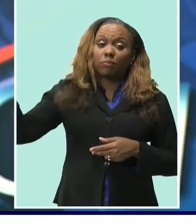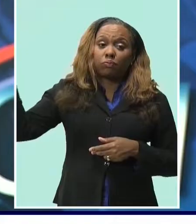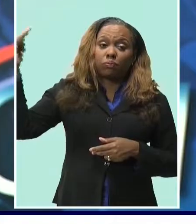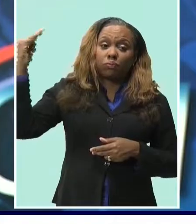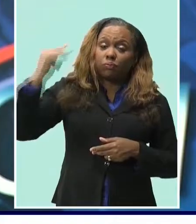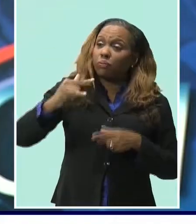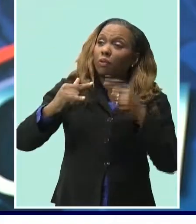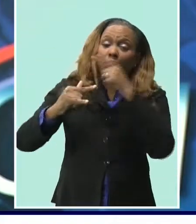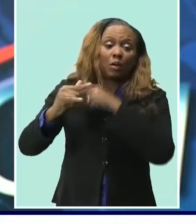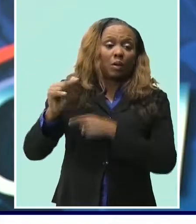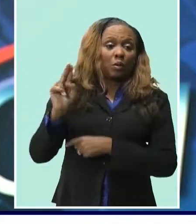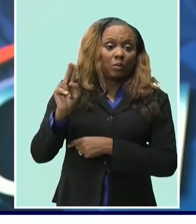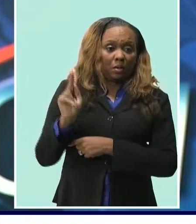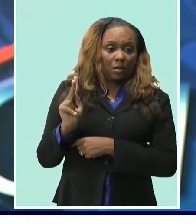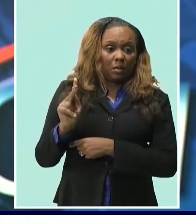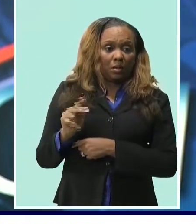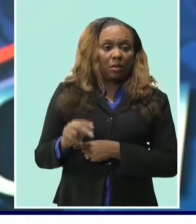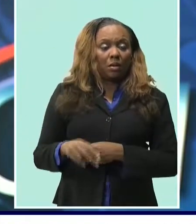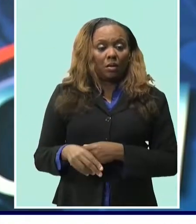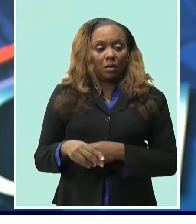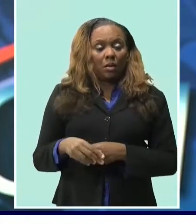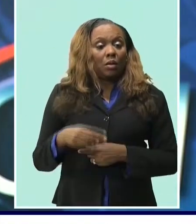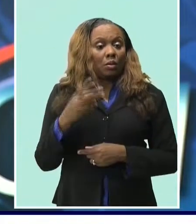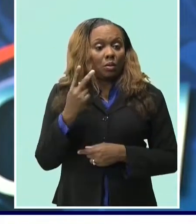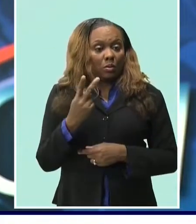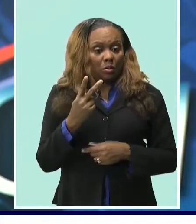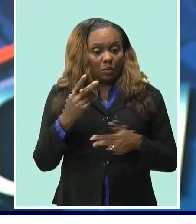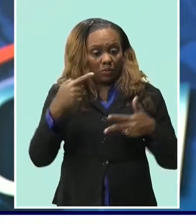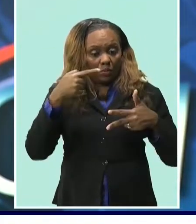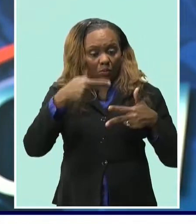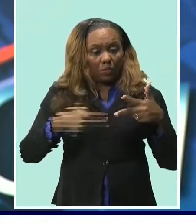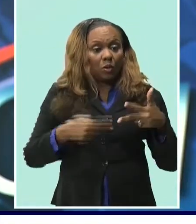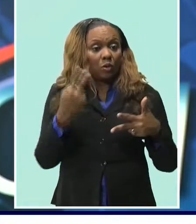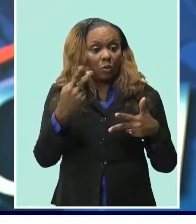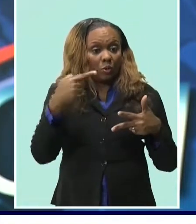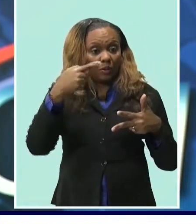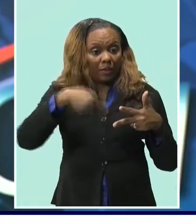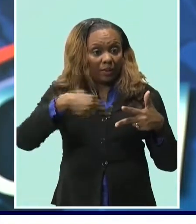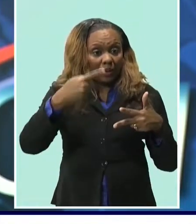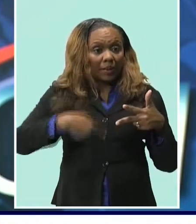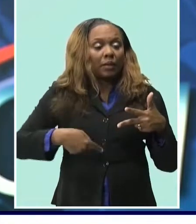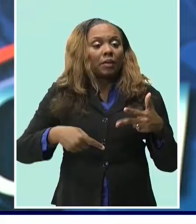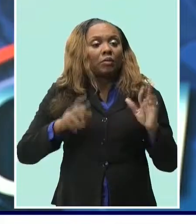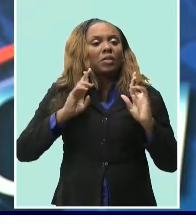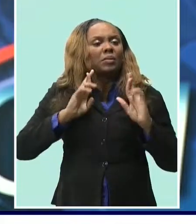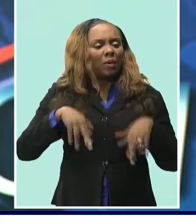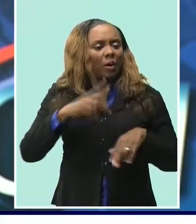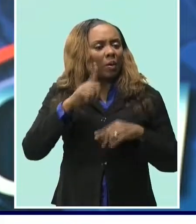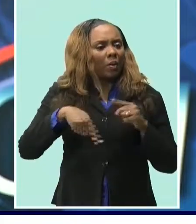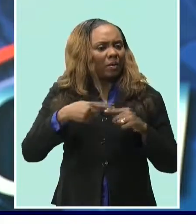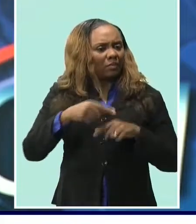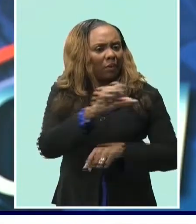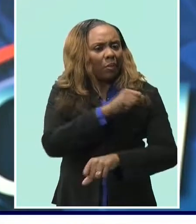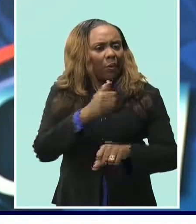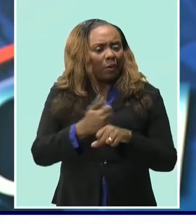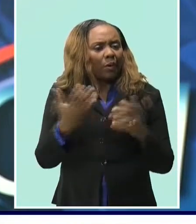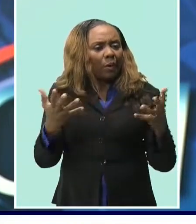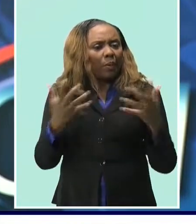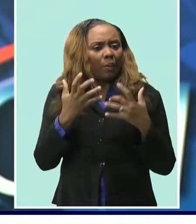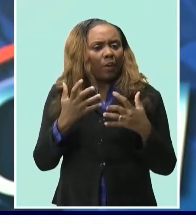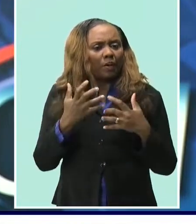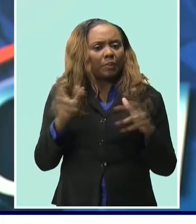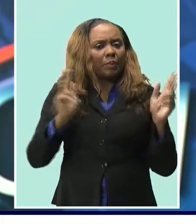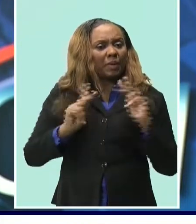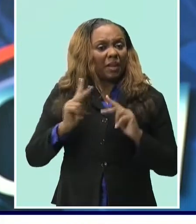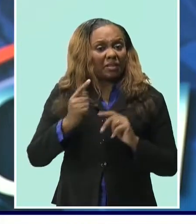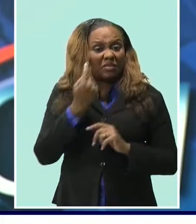them responded to the Ministry of Health's call to contact authorities, and the third called into the COVID-19 hotline. Mr. Carter says